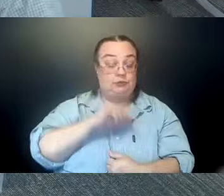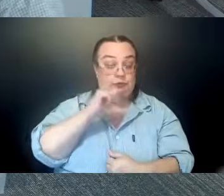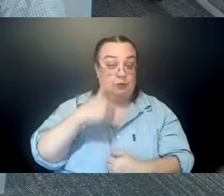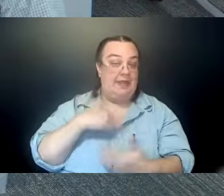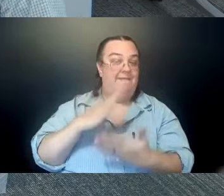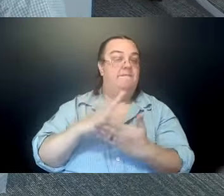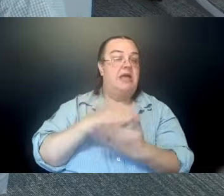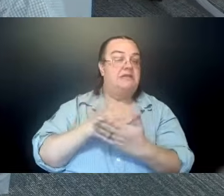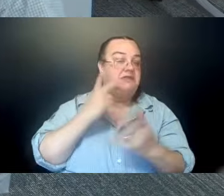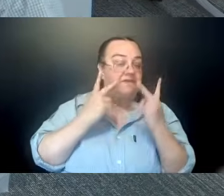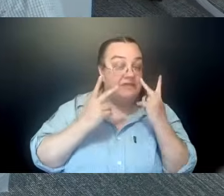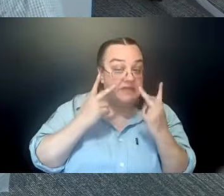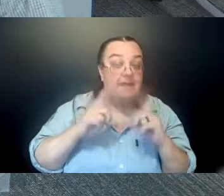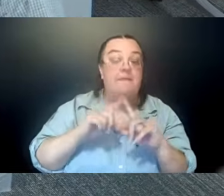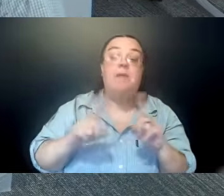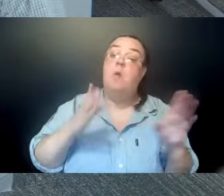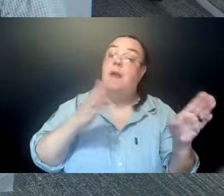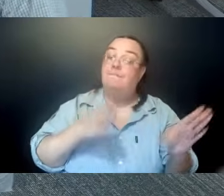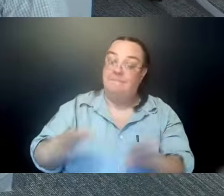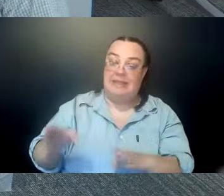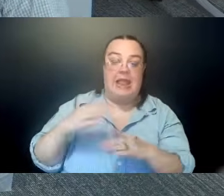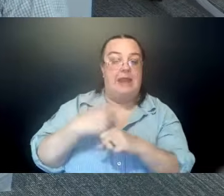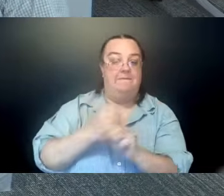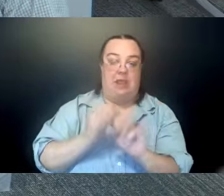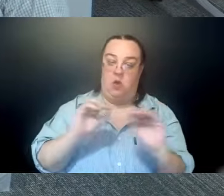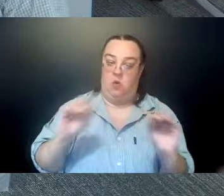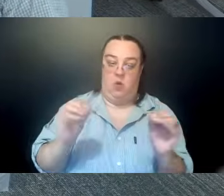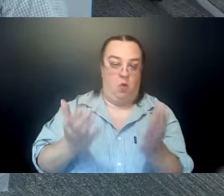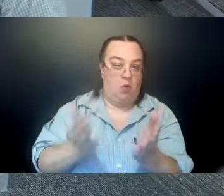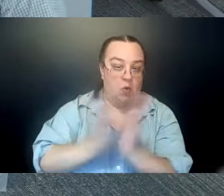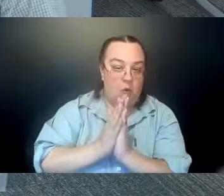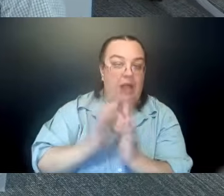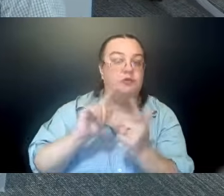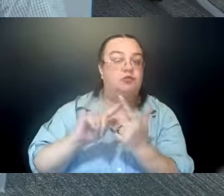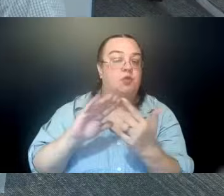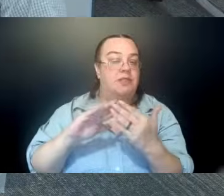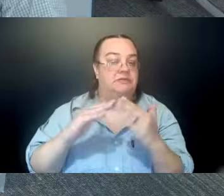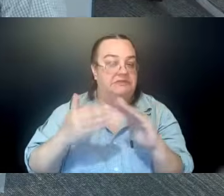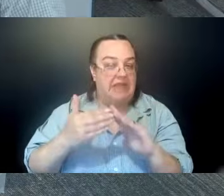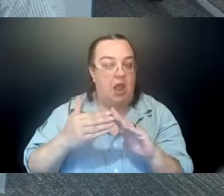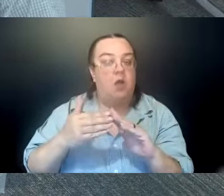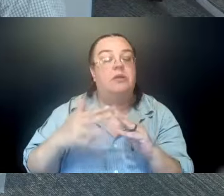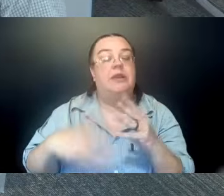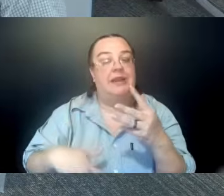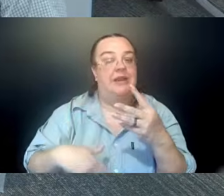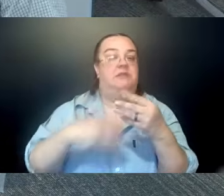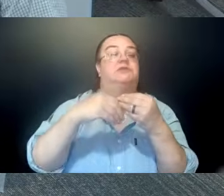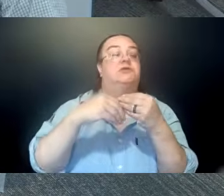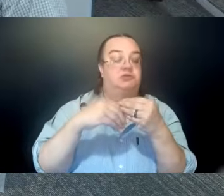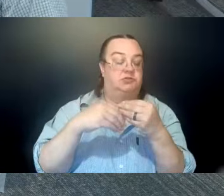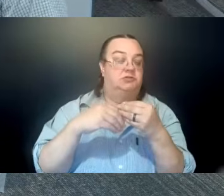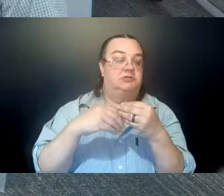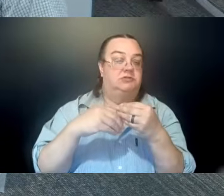but we plan to make no request to the town in addition to the